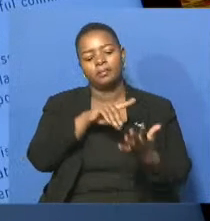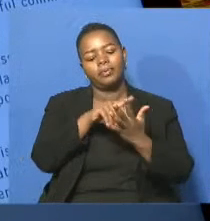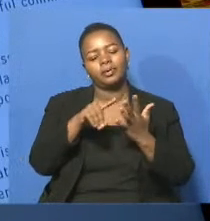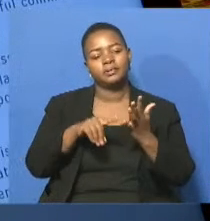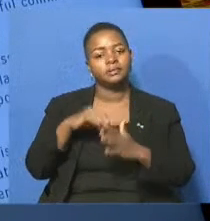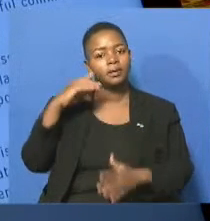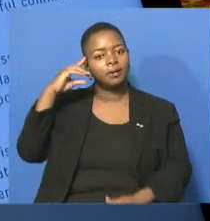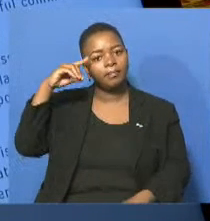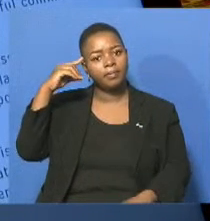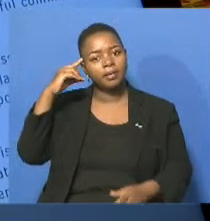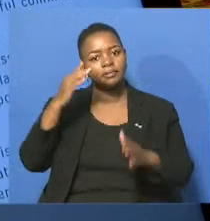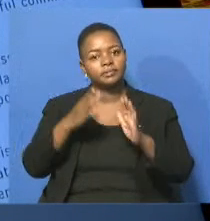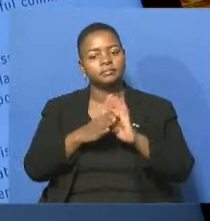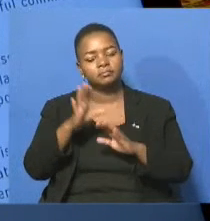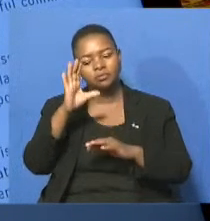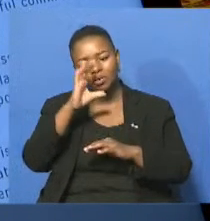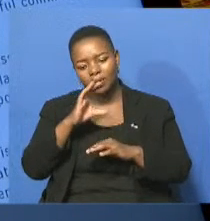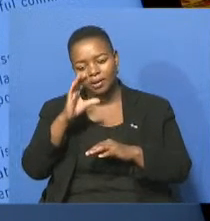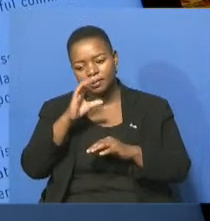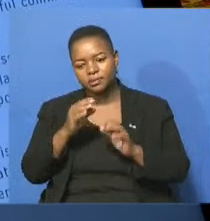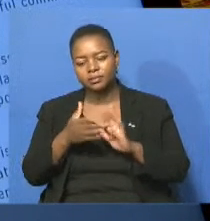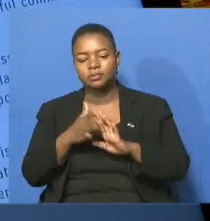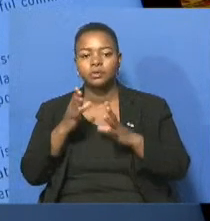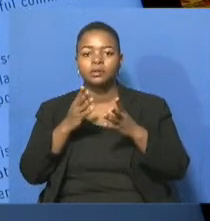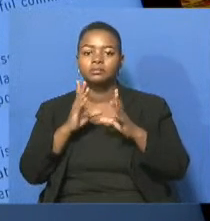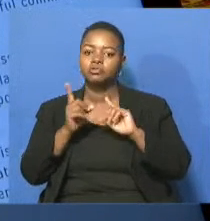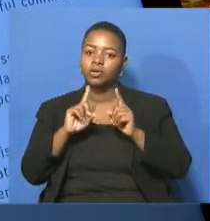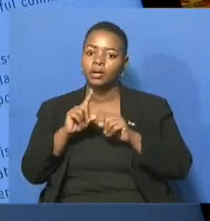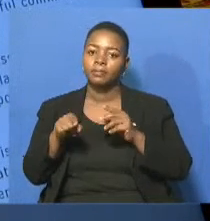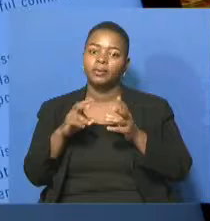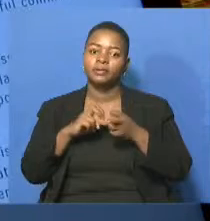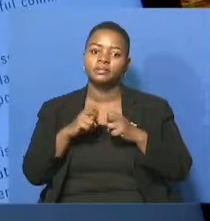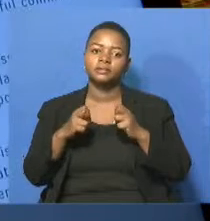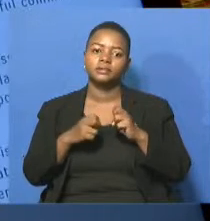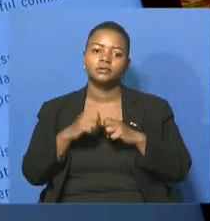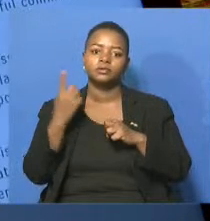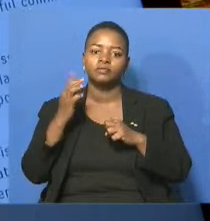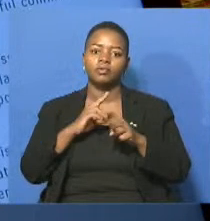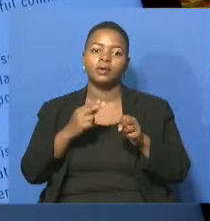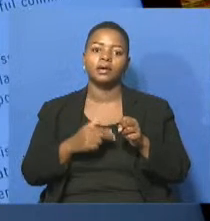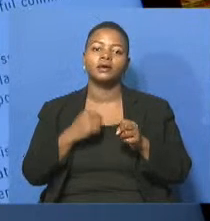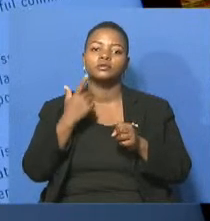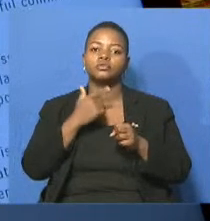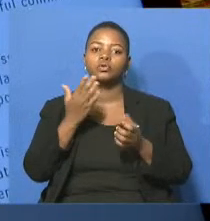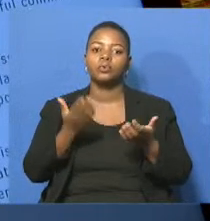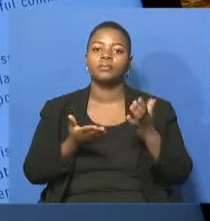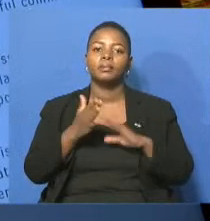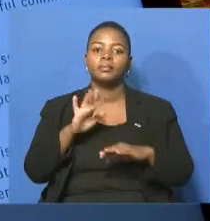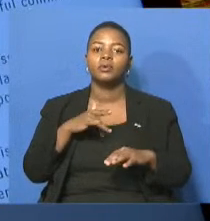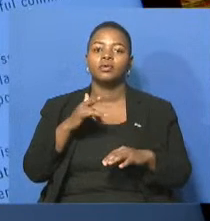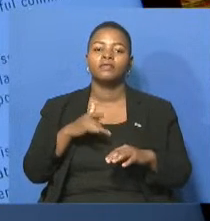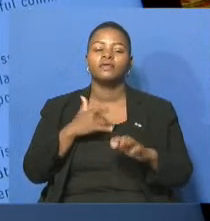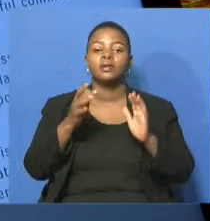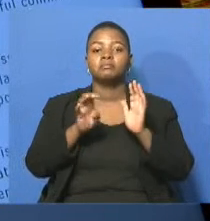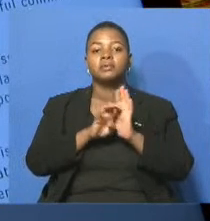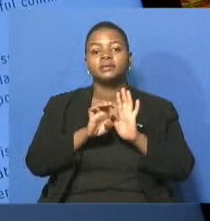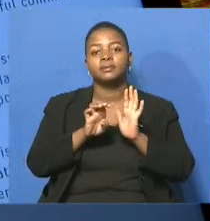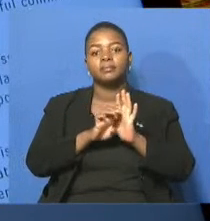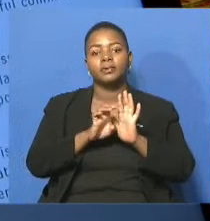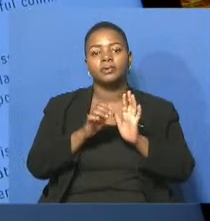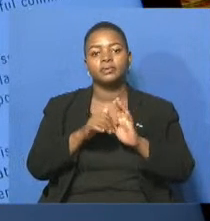political correctiveness when dealing with these issues, so that for those who feel, for example, that